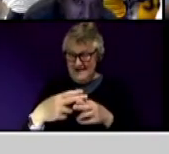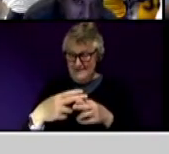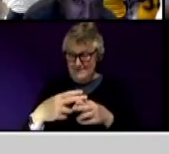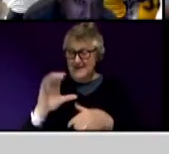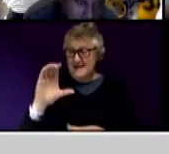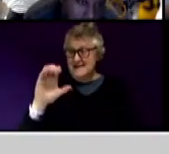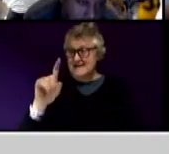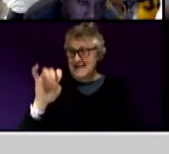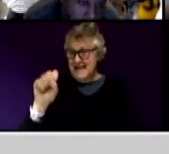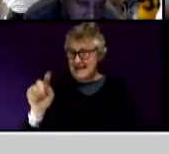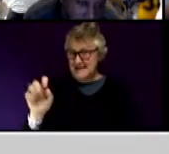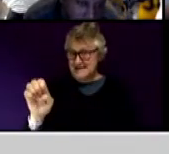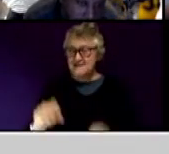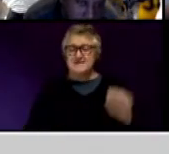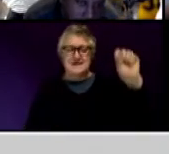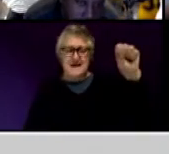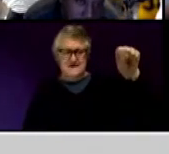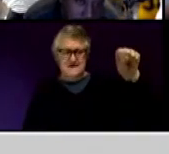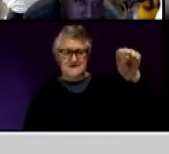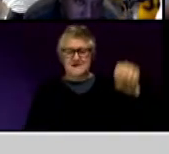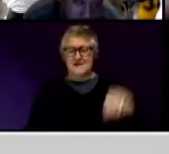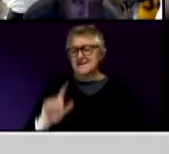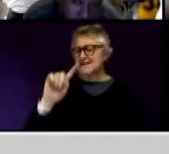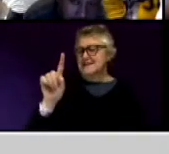Aye. Zainab.